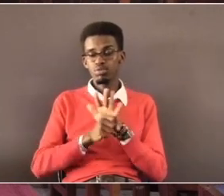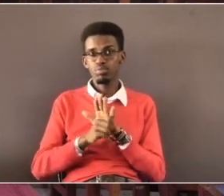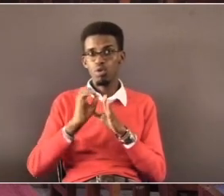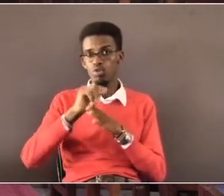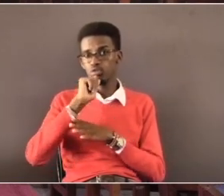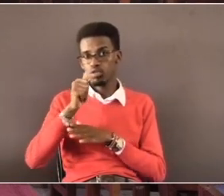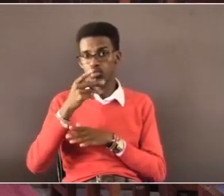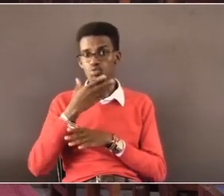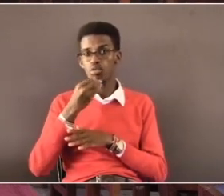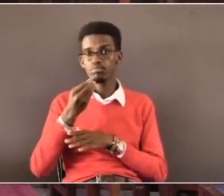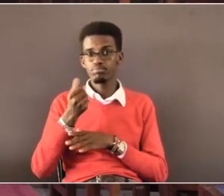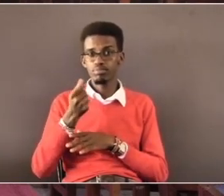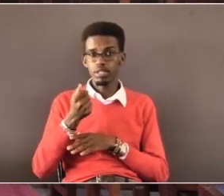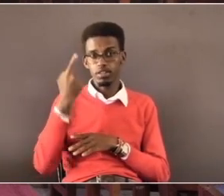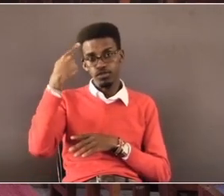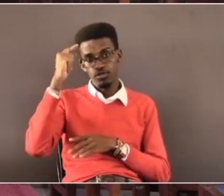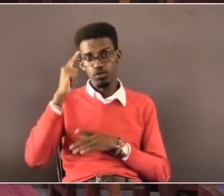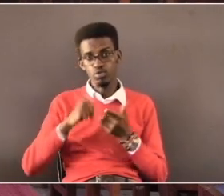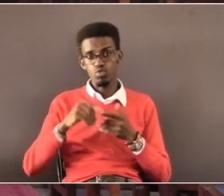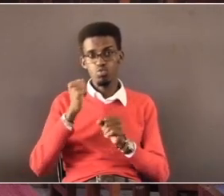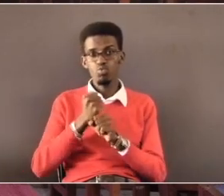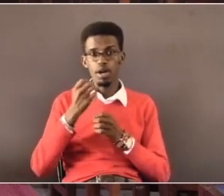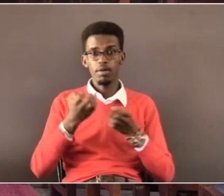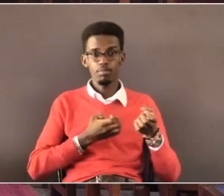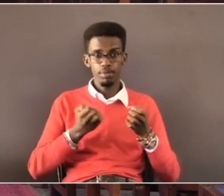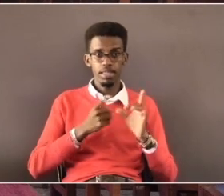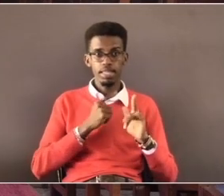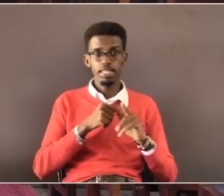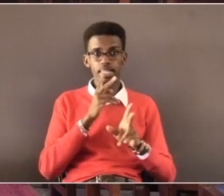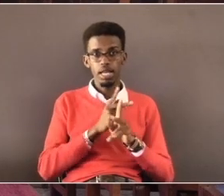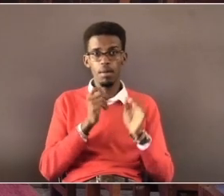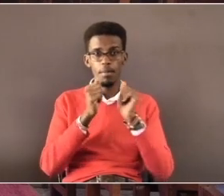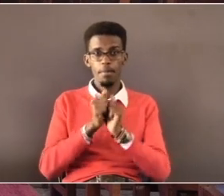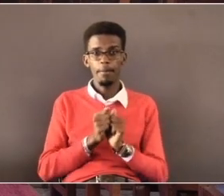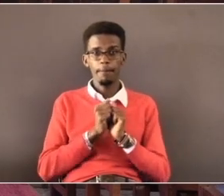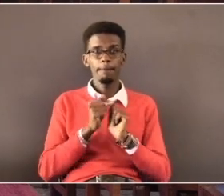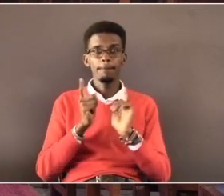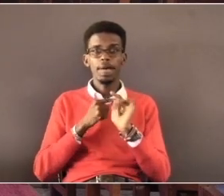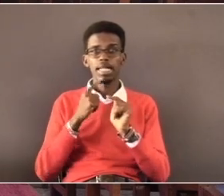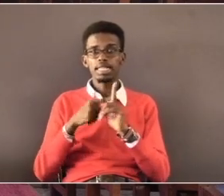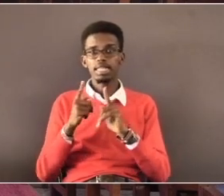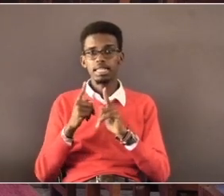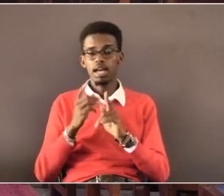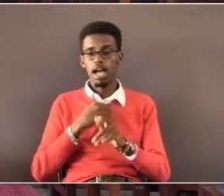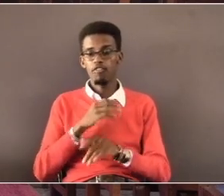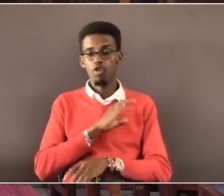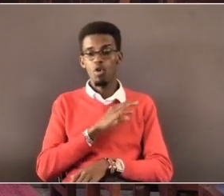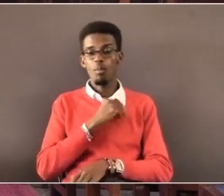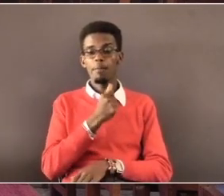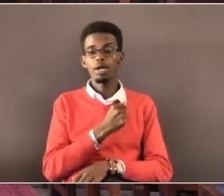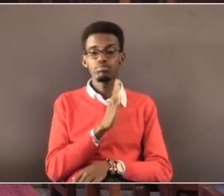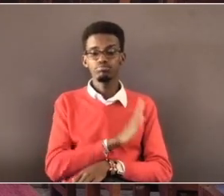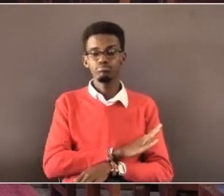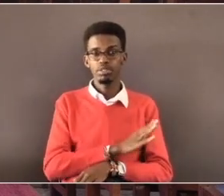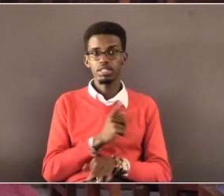you need money for an investment, wekeni pesa pamoja, but you should also have your own money